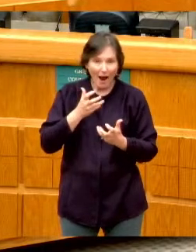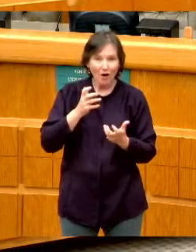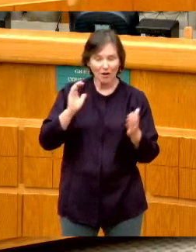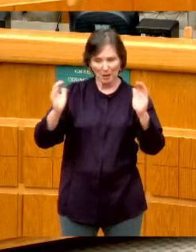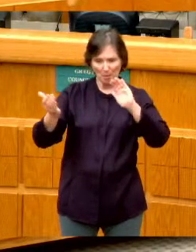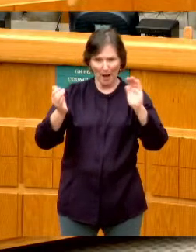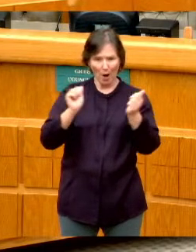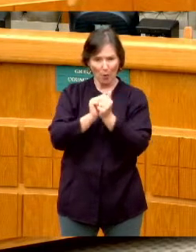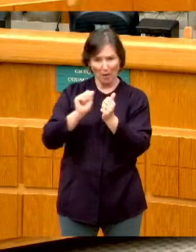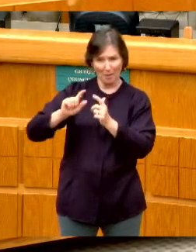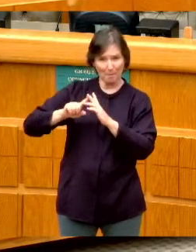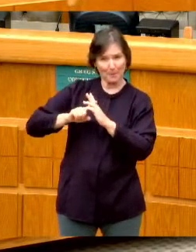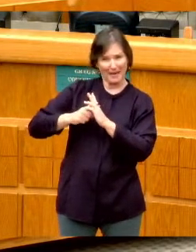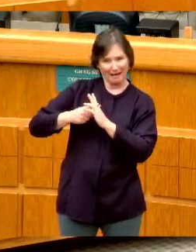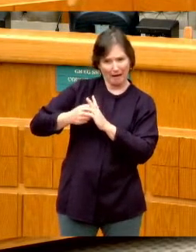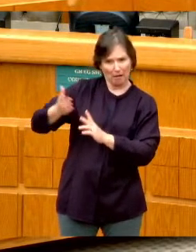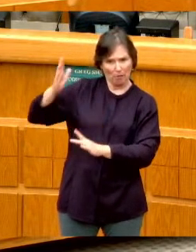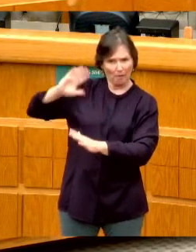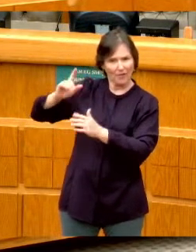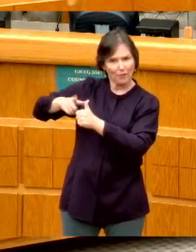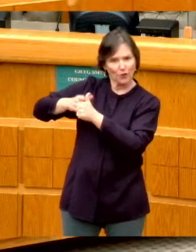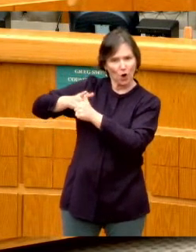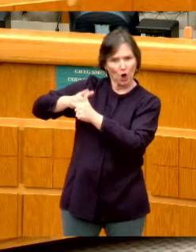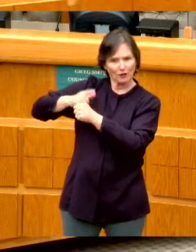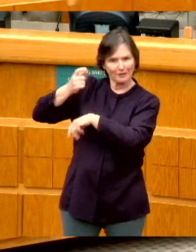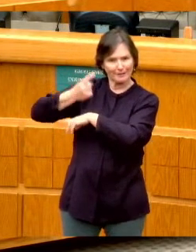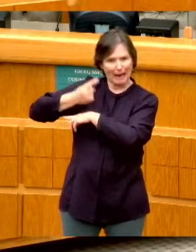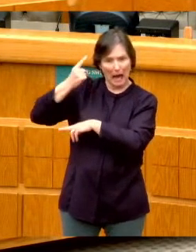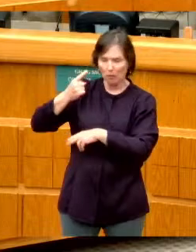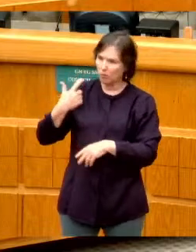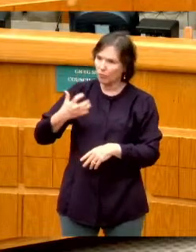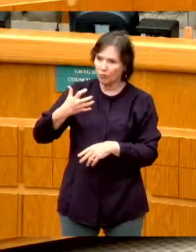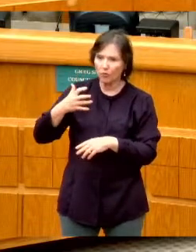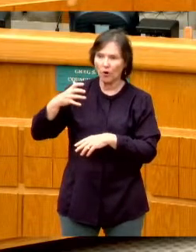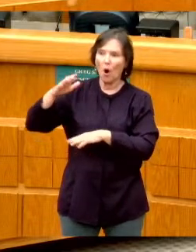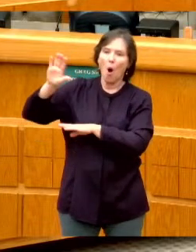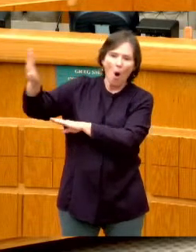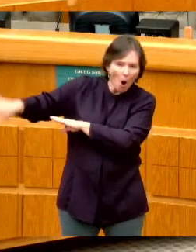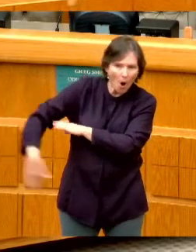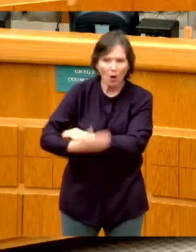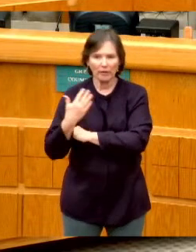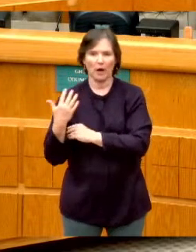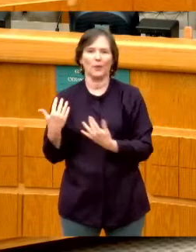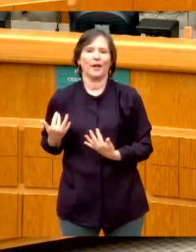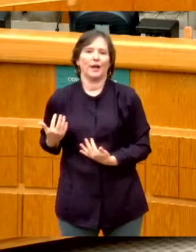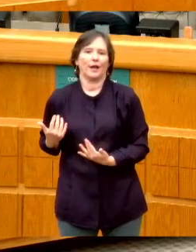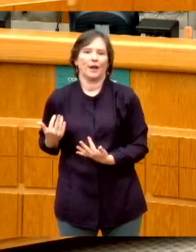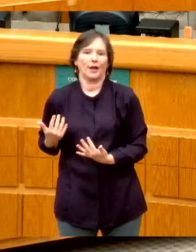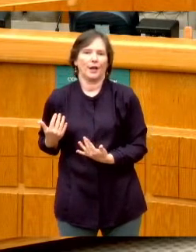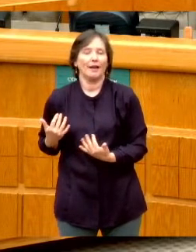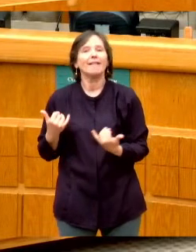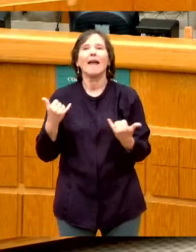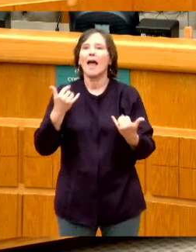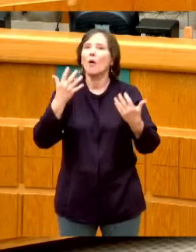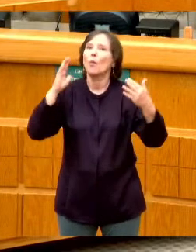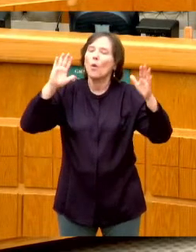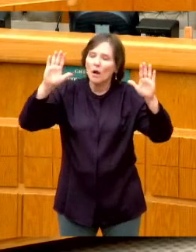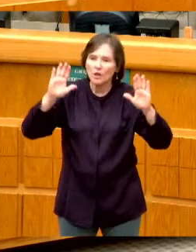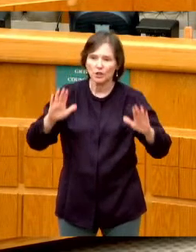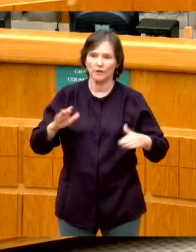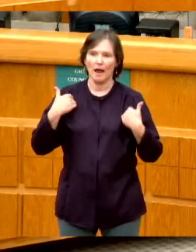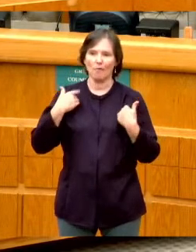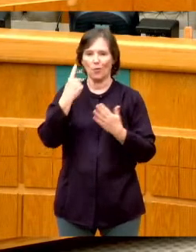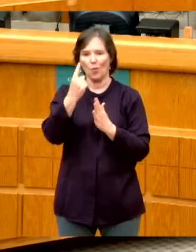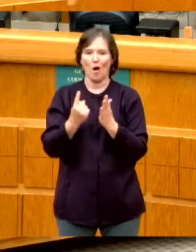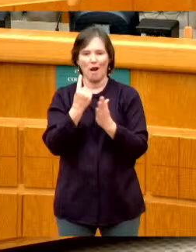people have to wait for so long. We recognize the need to have a mix, article after article talking about the digital